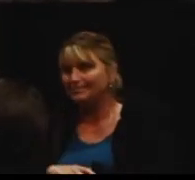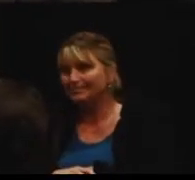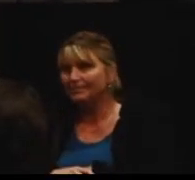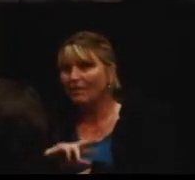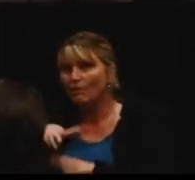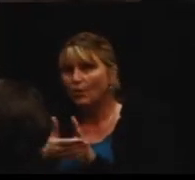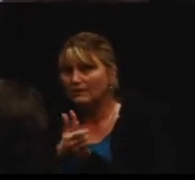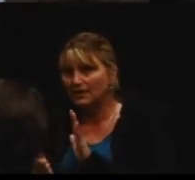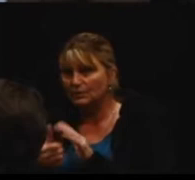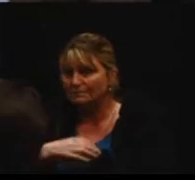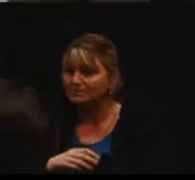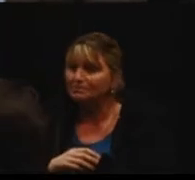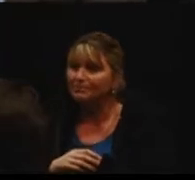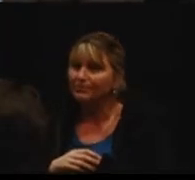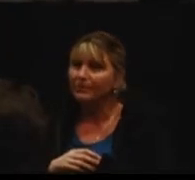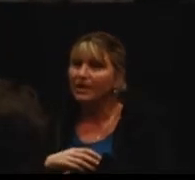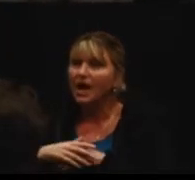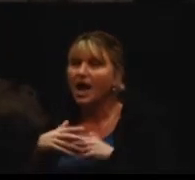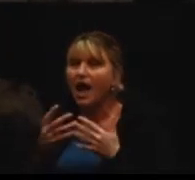the skills for.